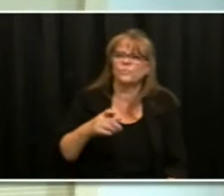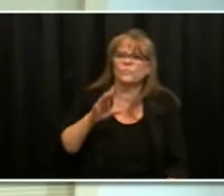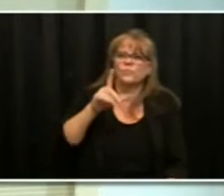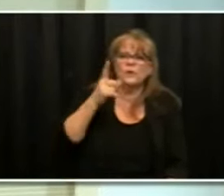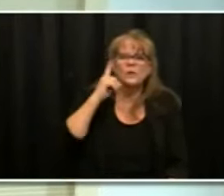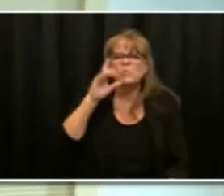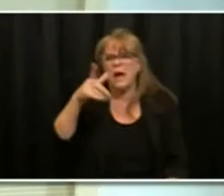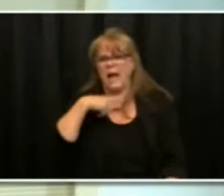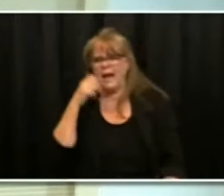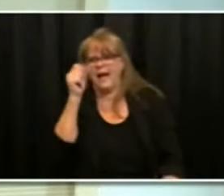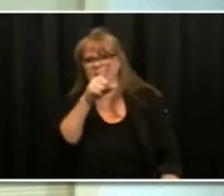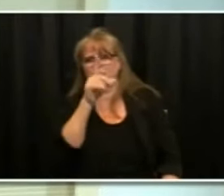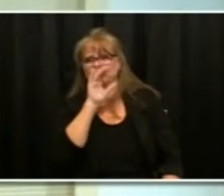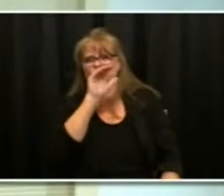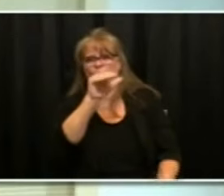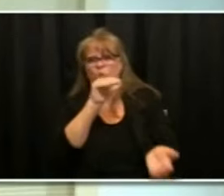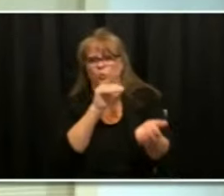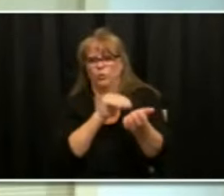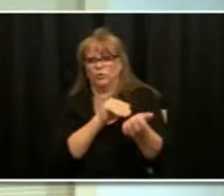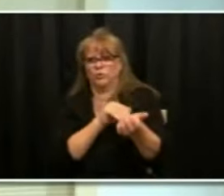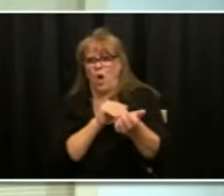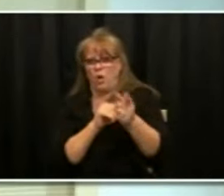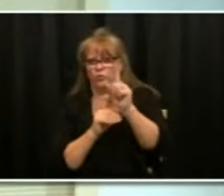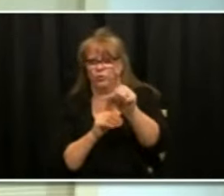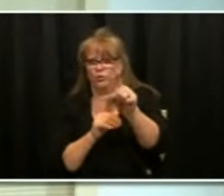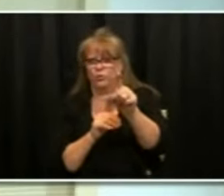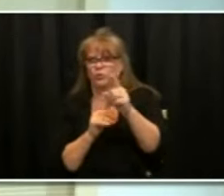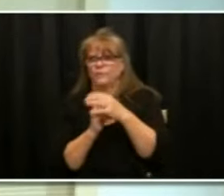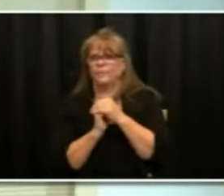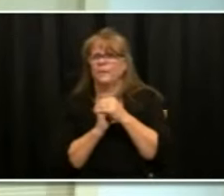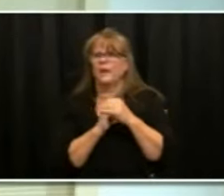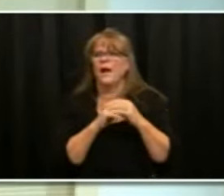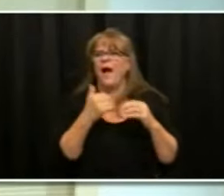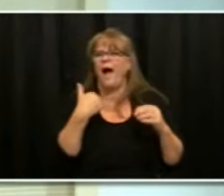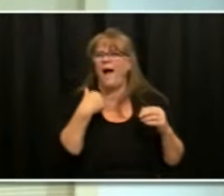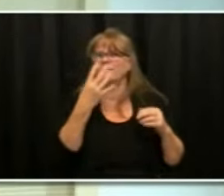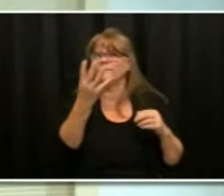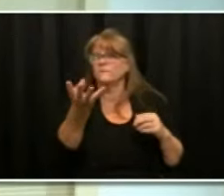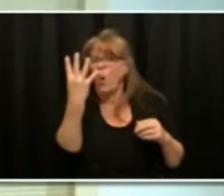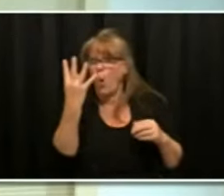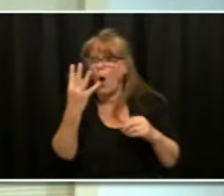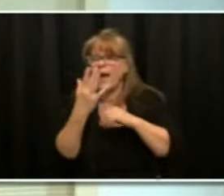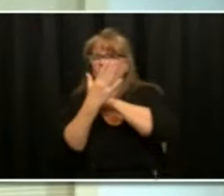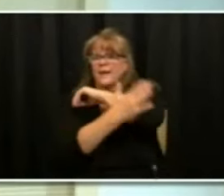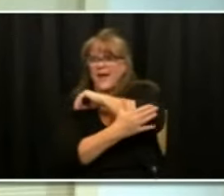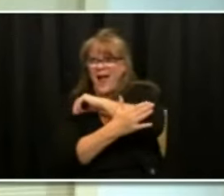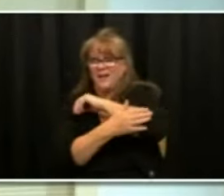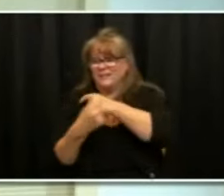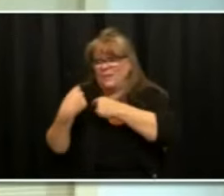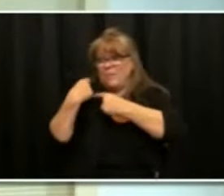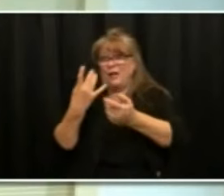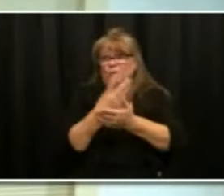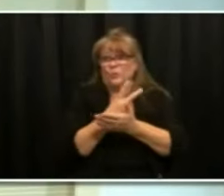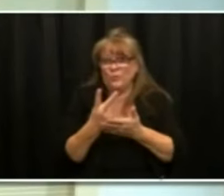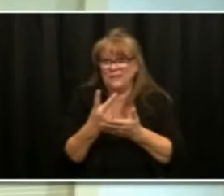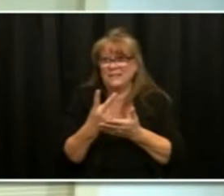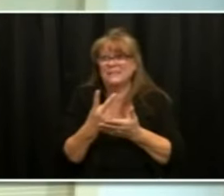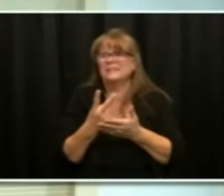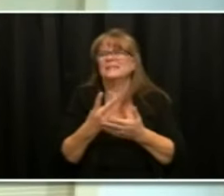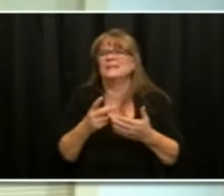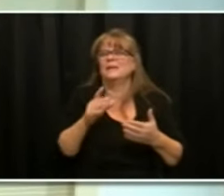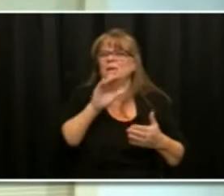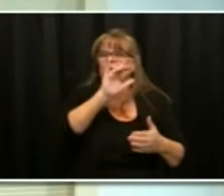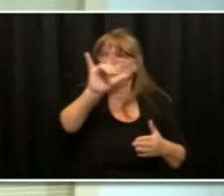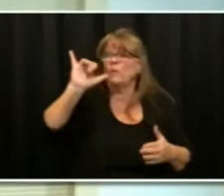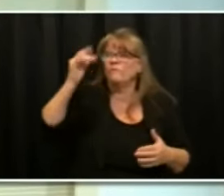got these 4 counties with the 2-week incidence rate that has gone up fairly substantially. How much time do they have to turn